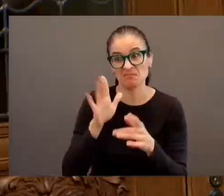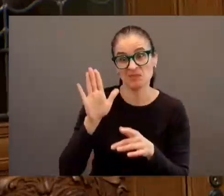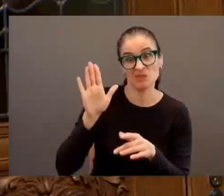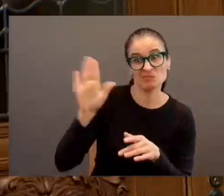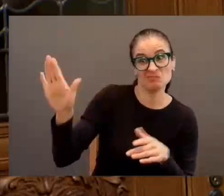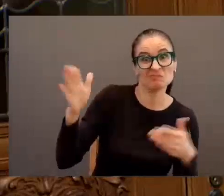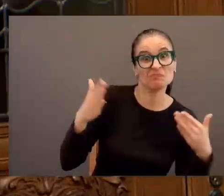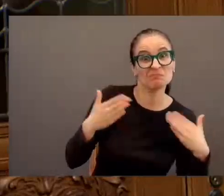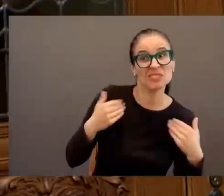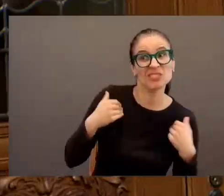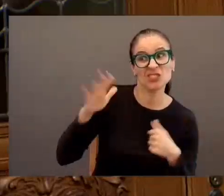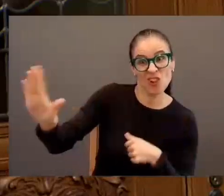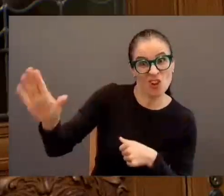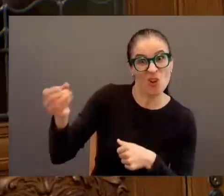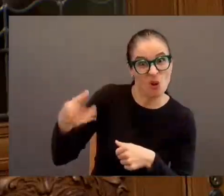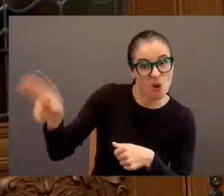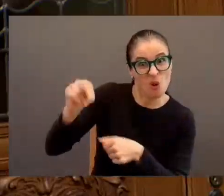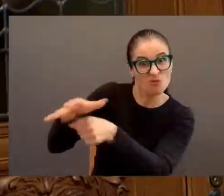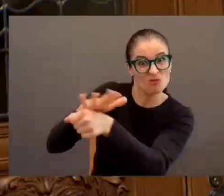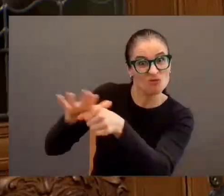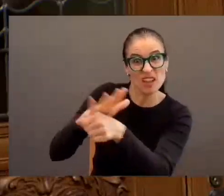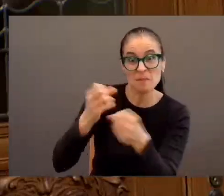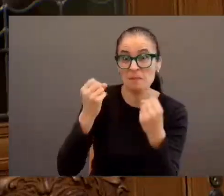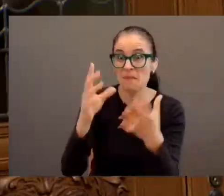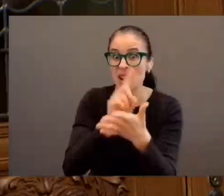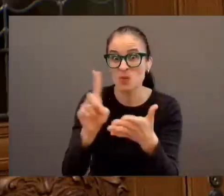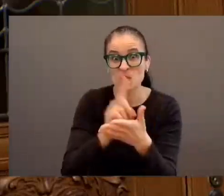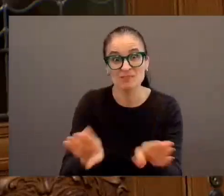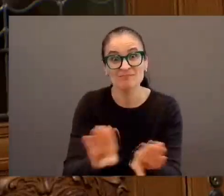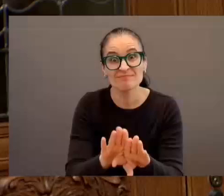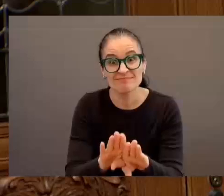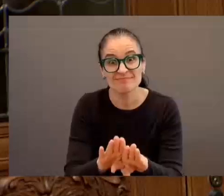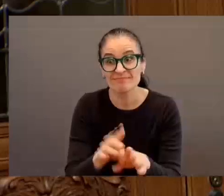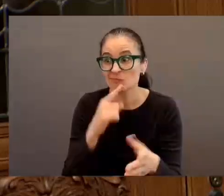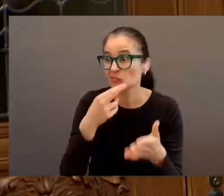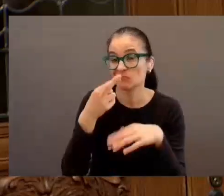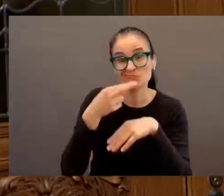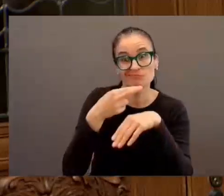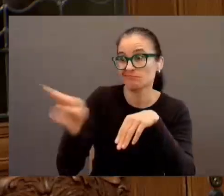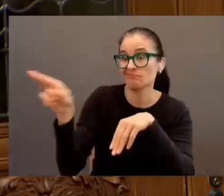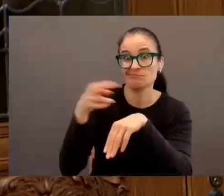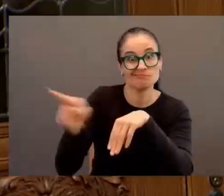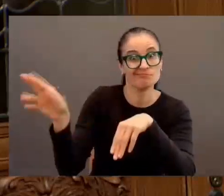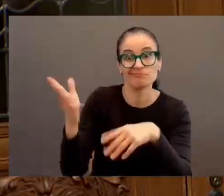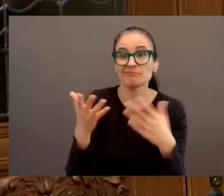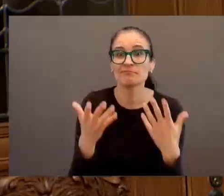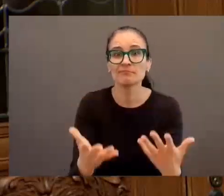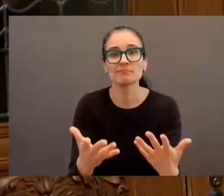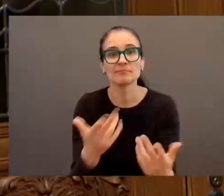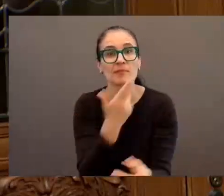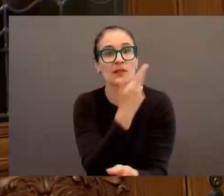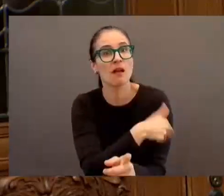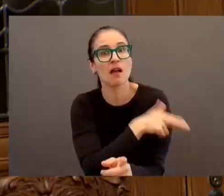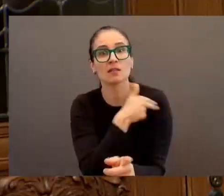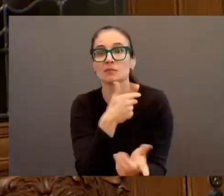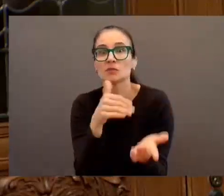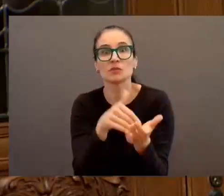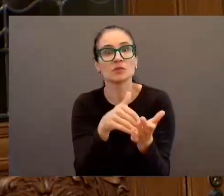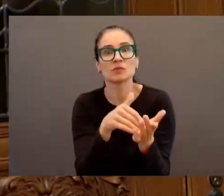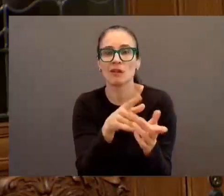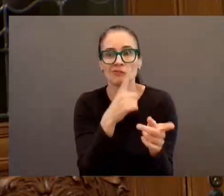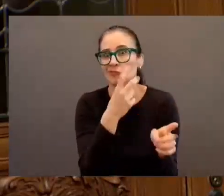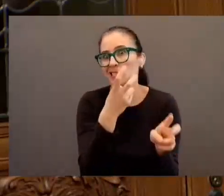time. Losing hospital doctors to general practice under the longitudinal payment model